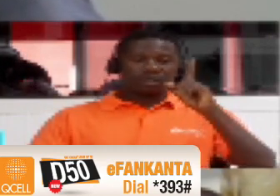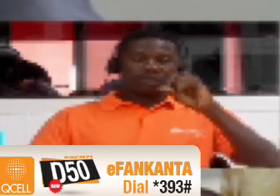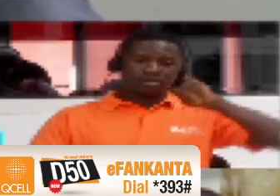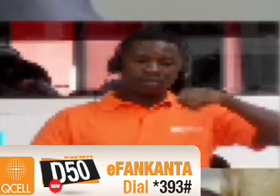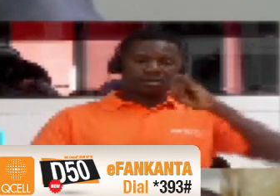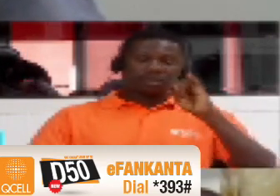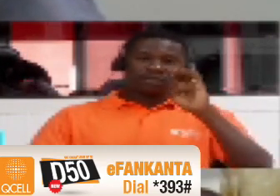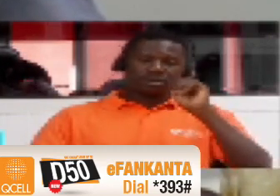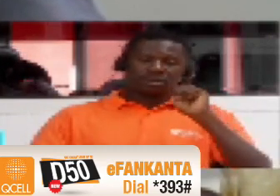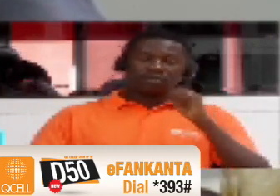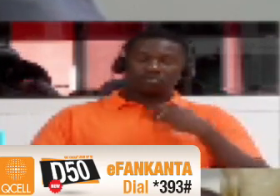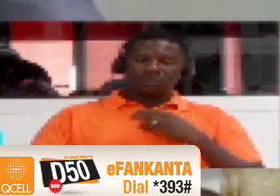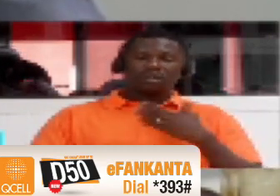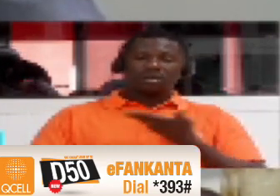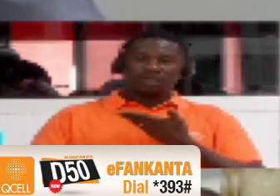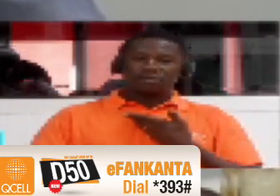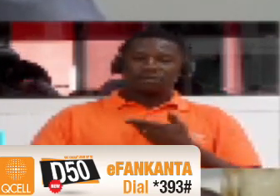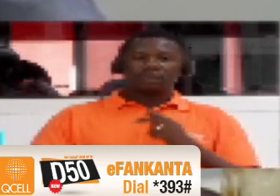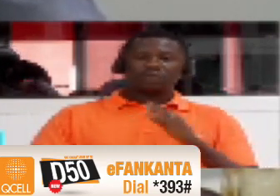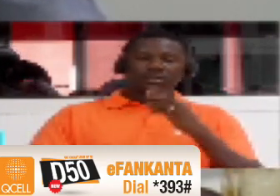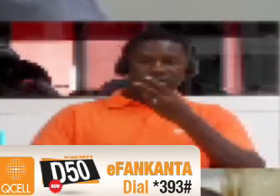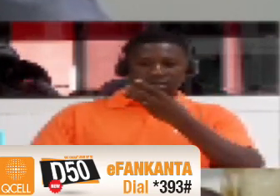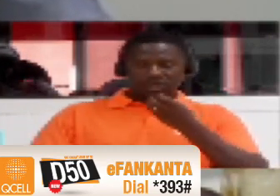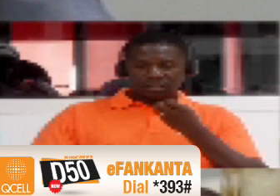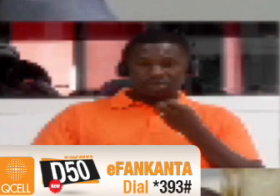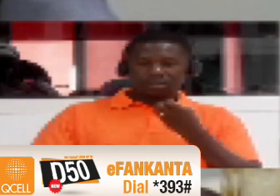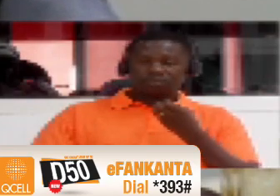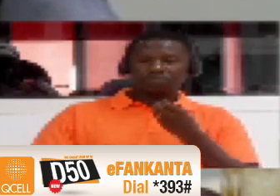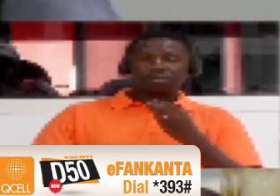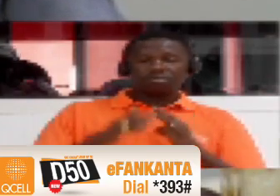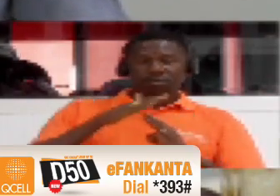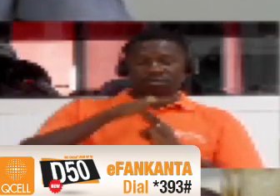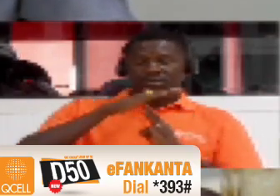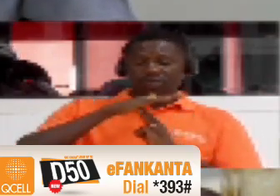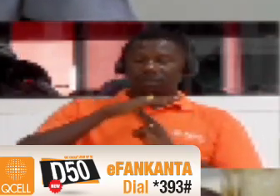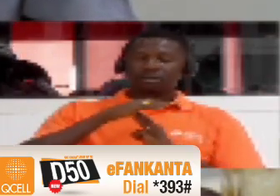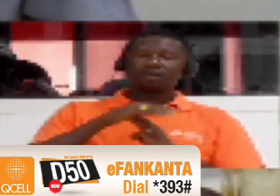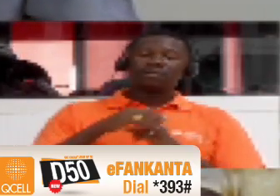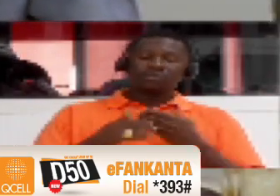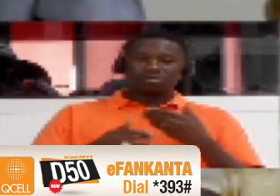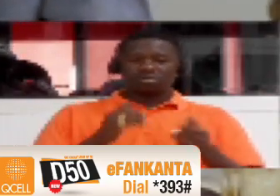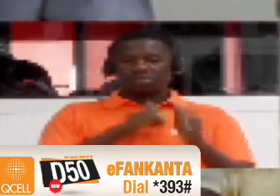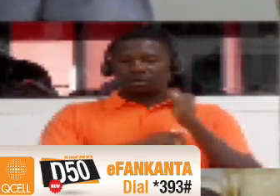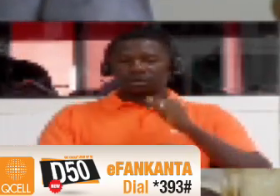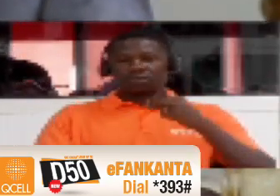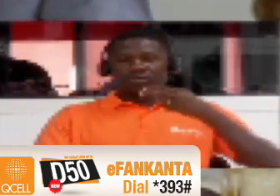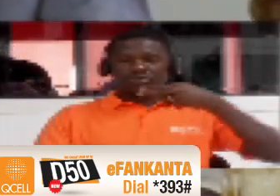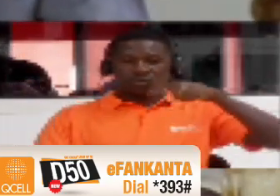back 12:10. Thank you. Meeting is adjourned. Mm-hmm.